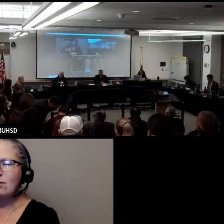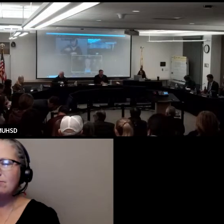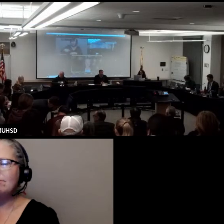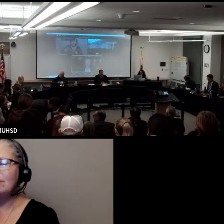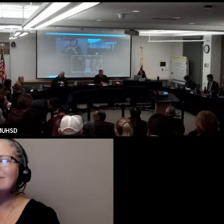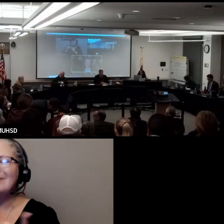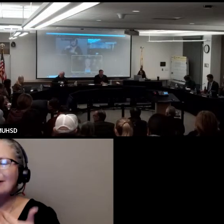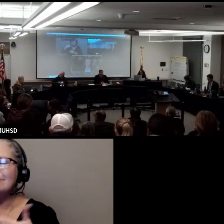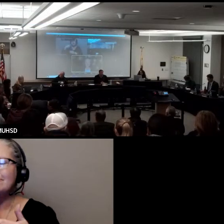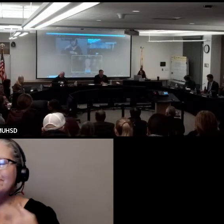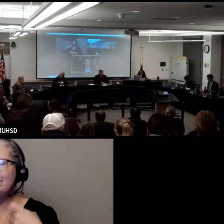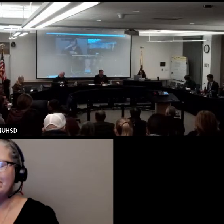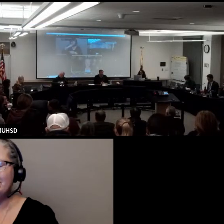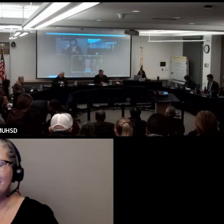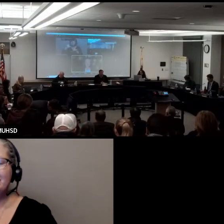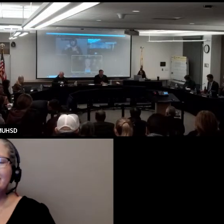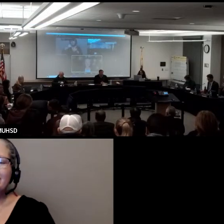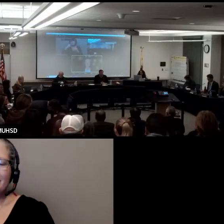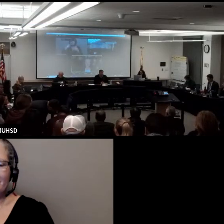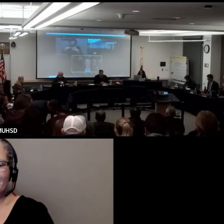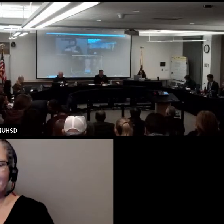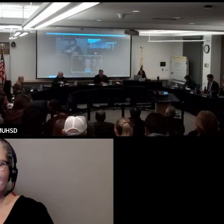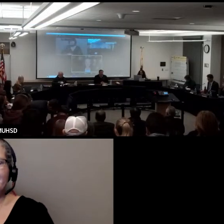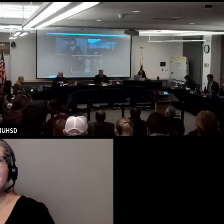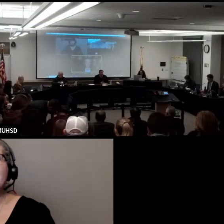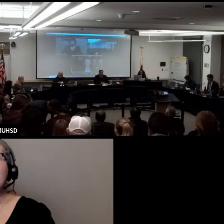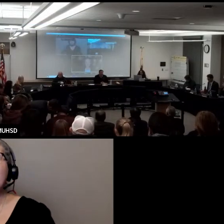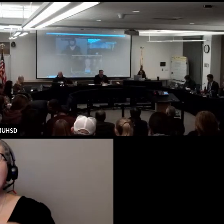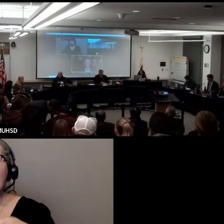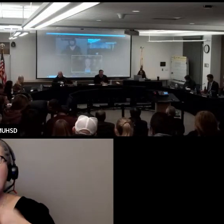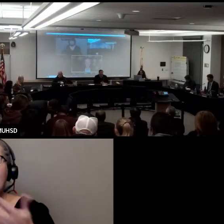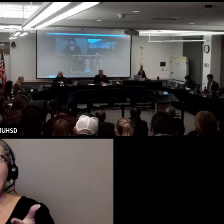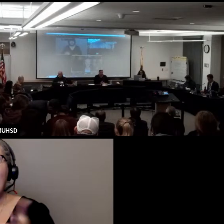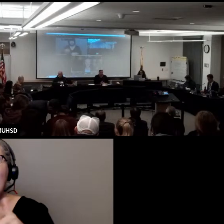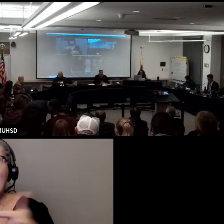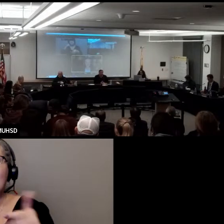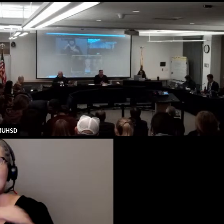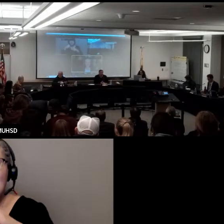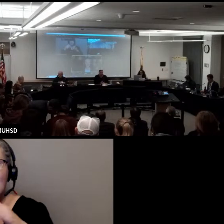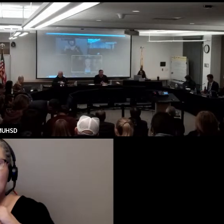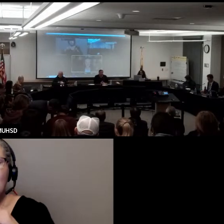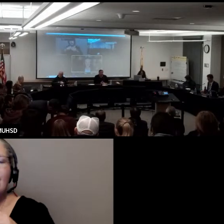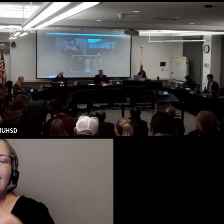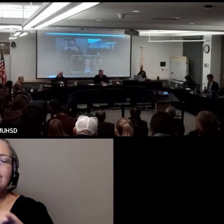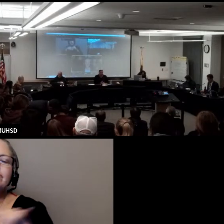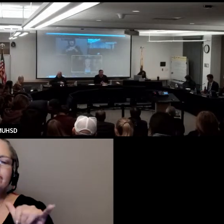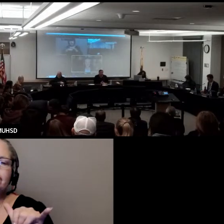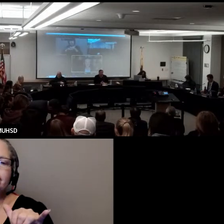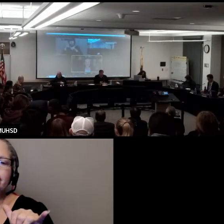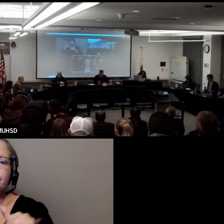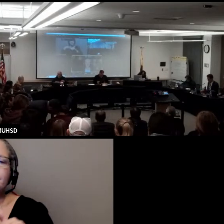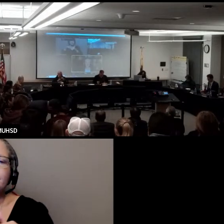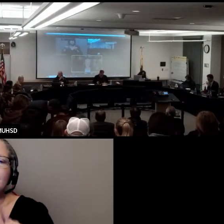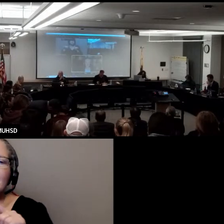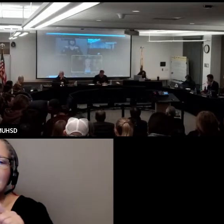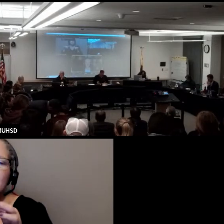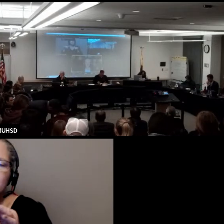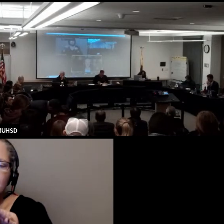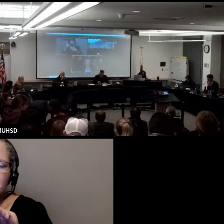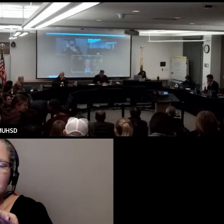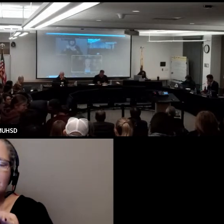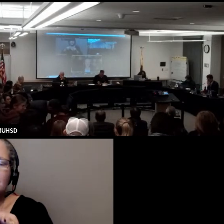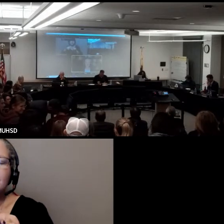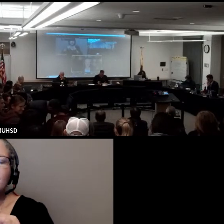todos y bienvenidos a esta sesión. In order to provide language access, this meeting will have simultaneous bidirectional interpretation